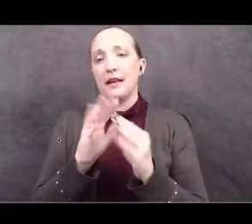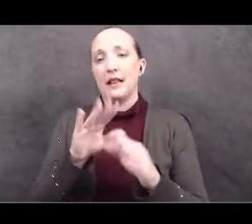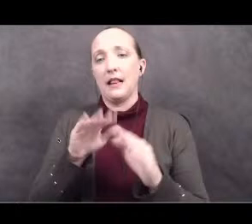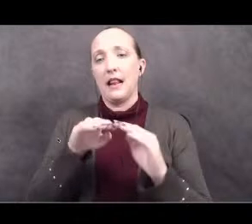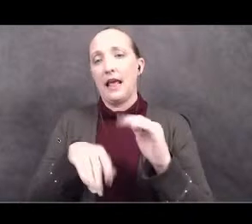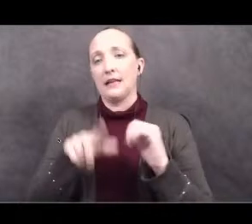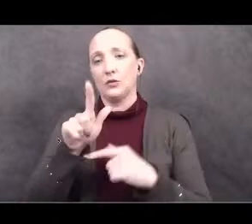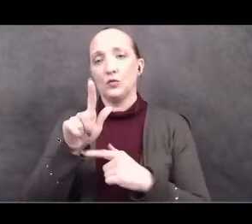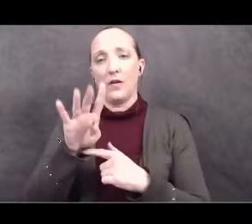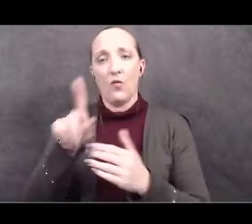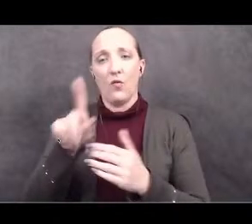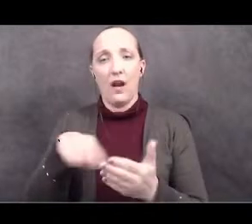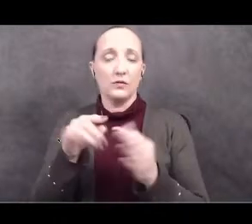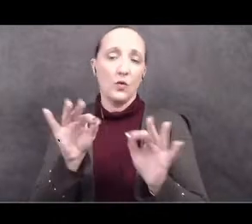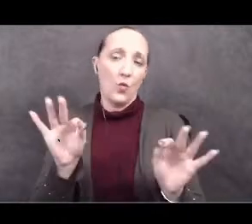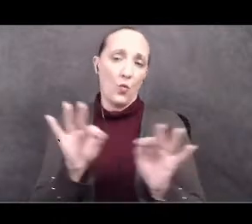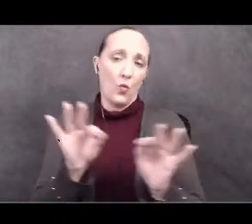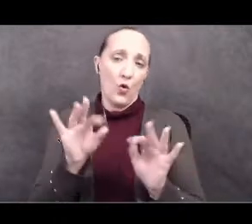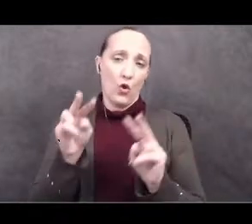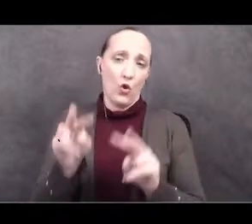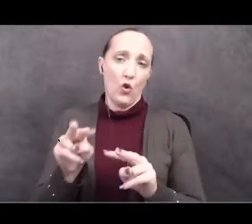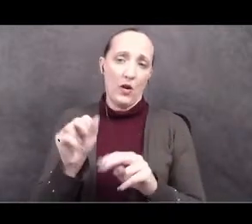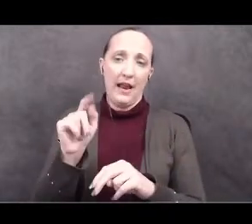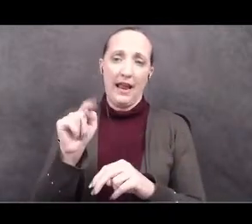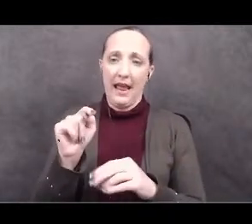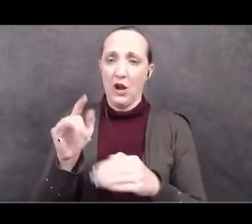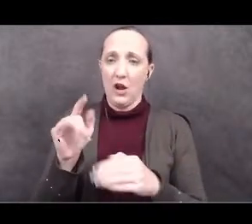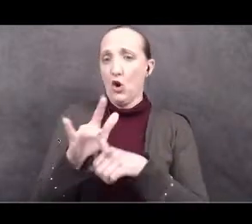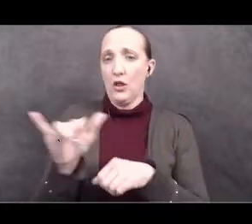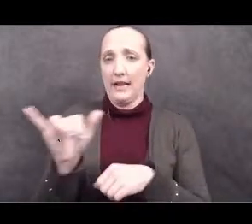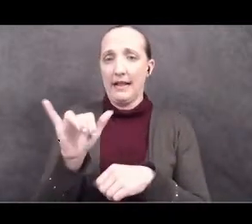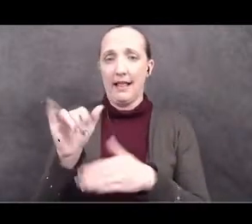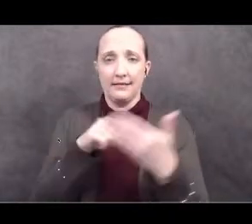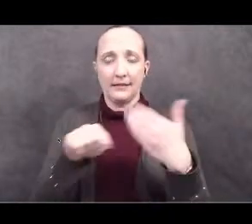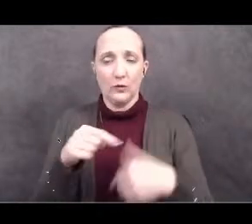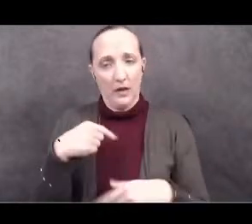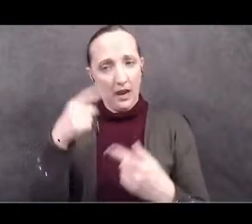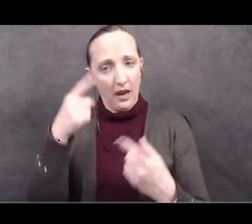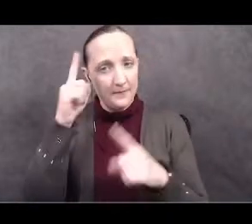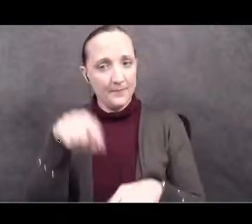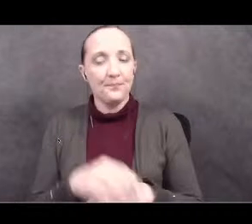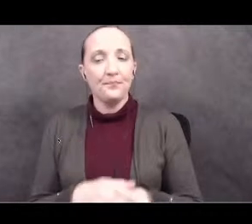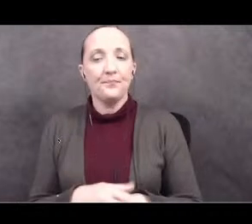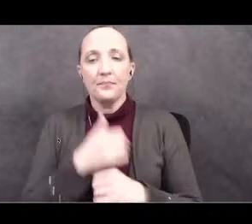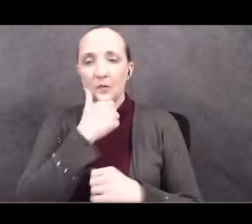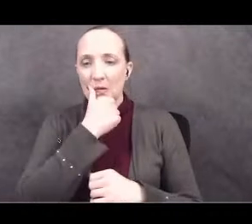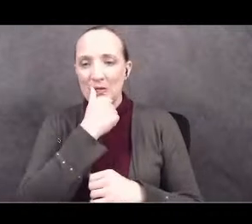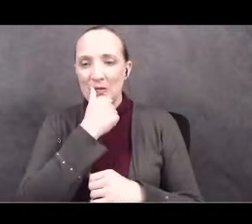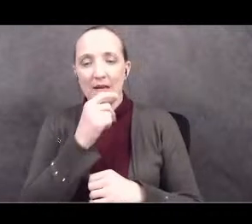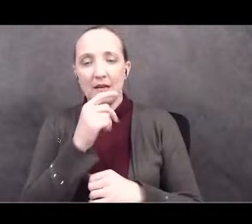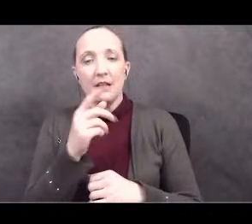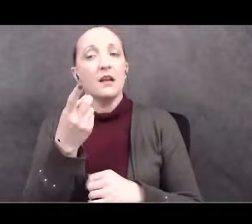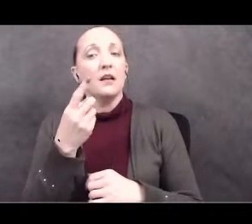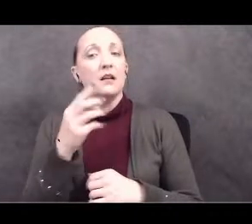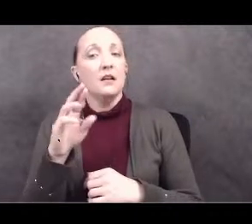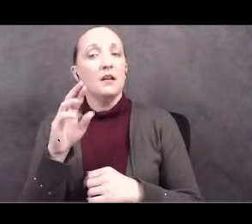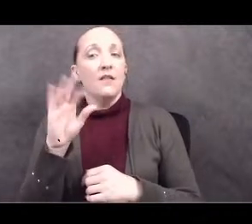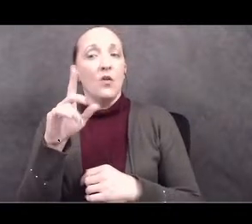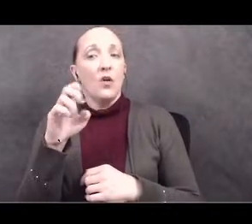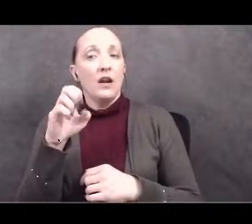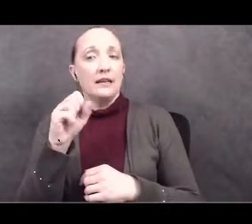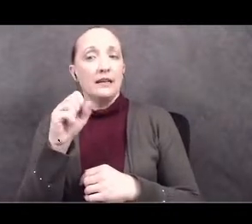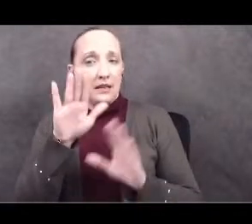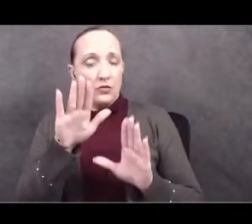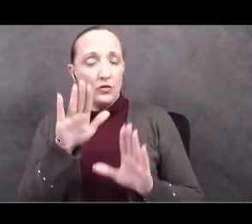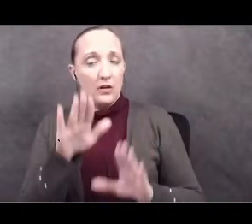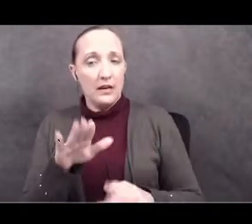think that's something worth looking at um even as early as next week I would agree Flores that that's great that what my concern would be is if